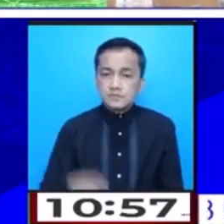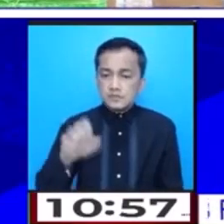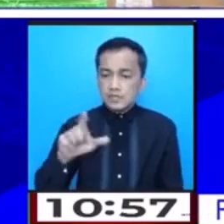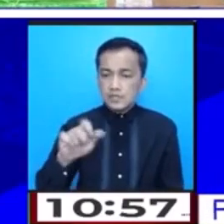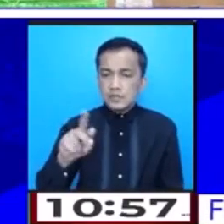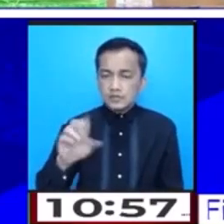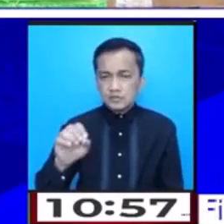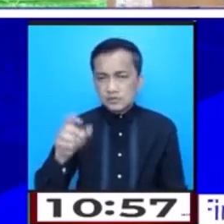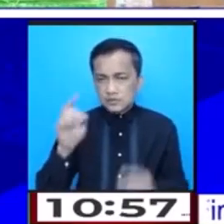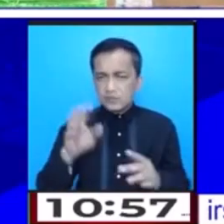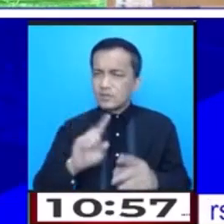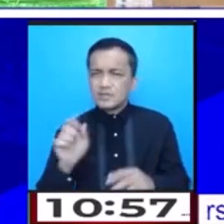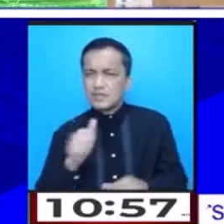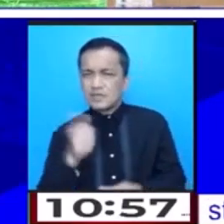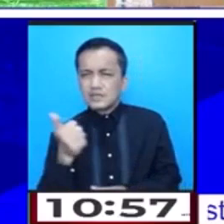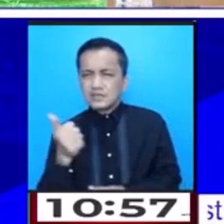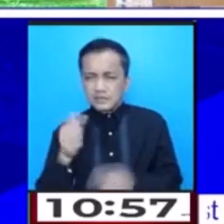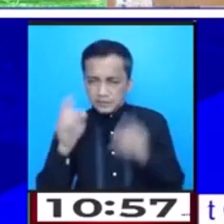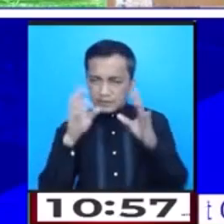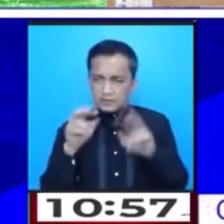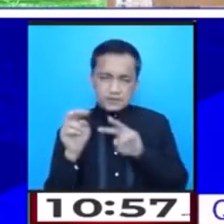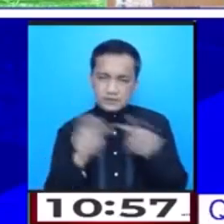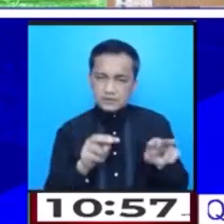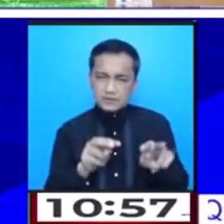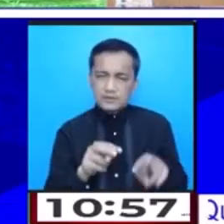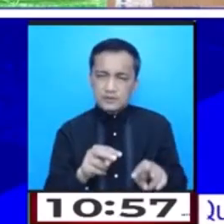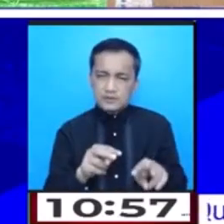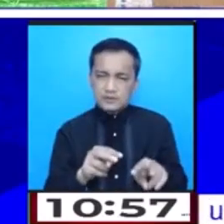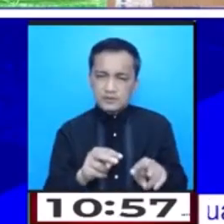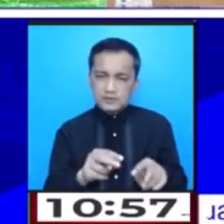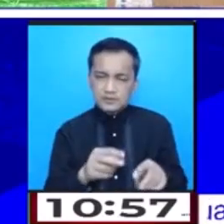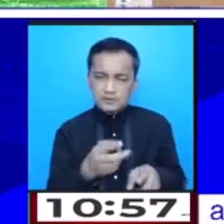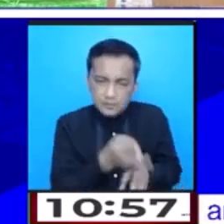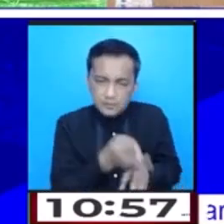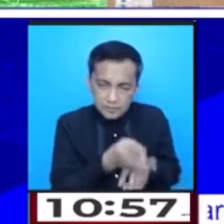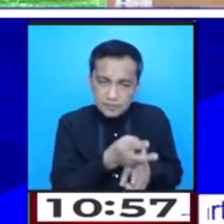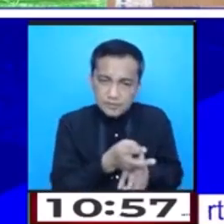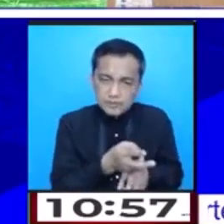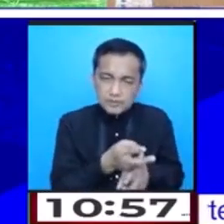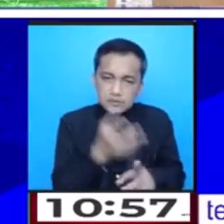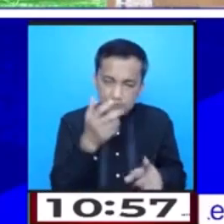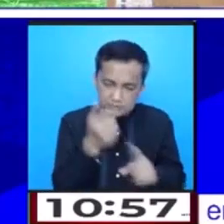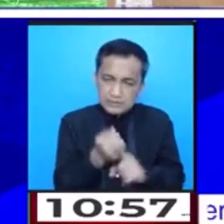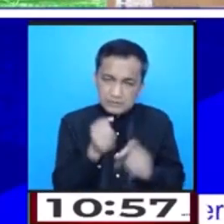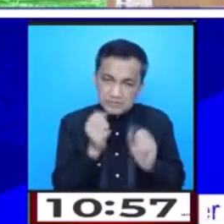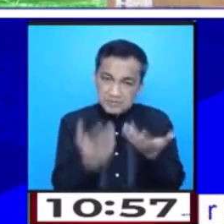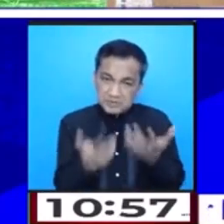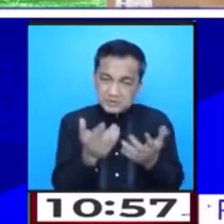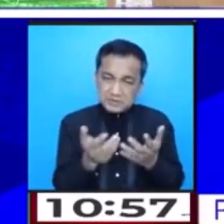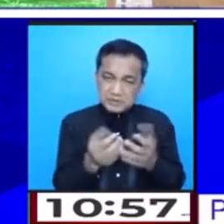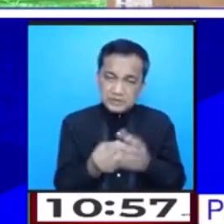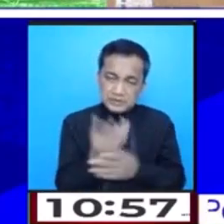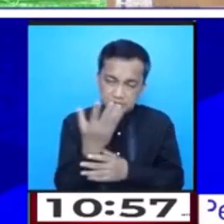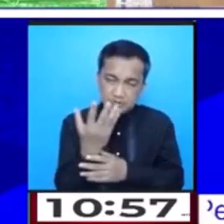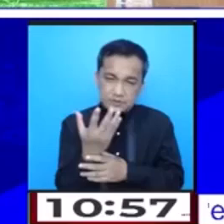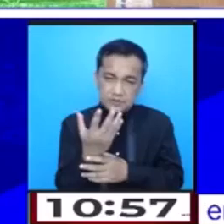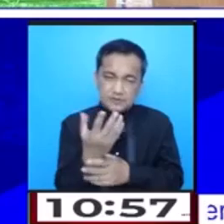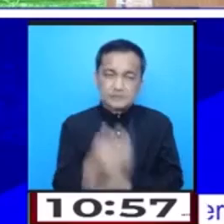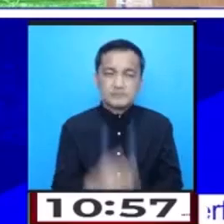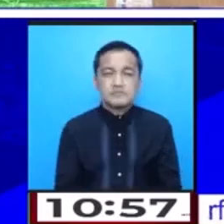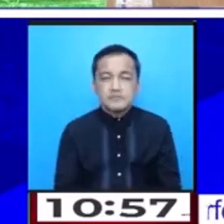other risks that you are closely monitoring that could impact on our growth prospects for this